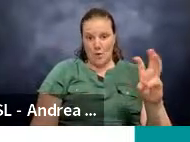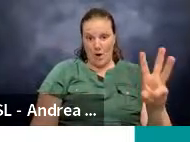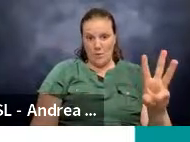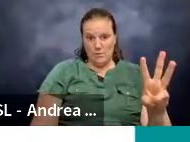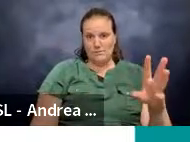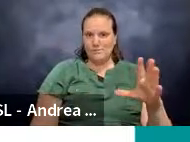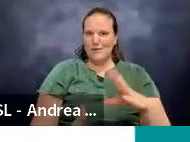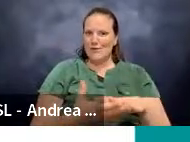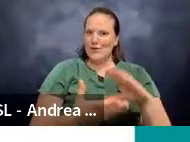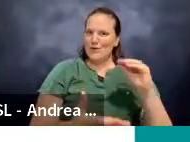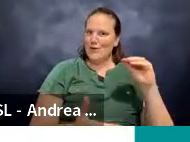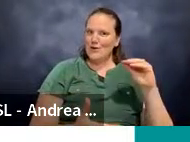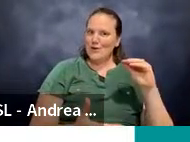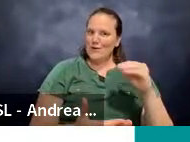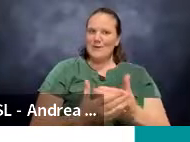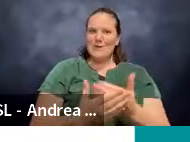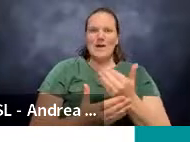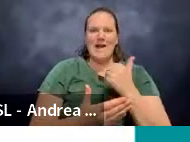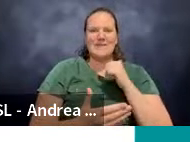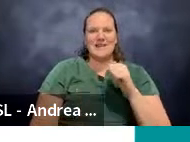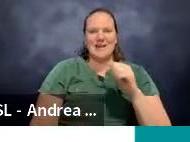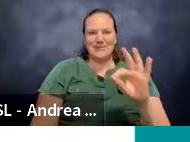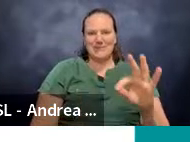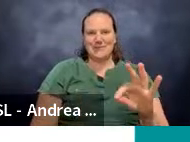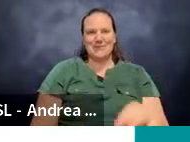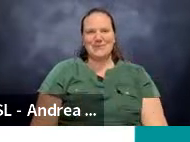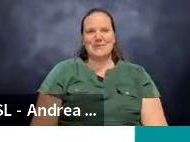Learn something new every day. Next slide, please.